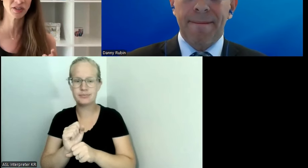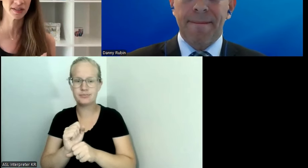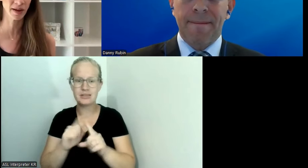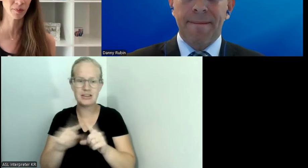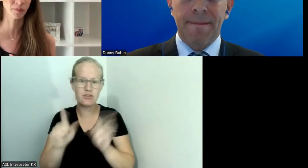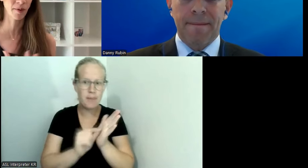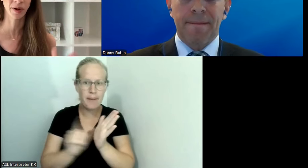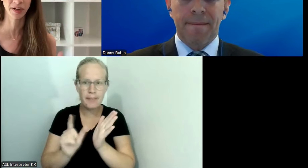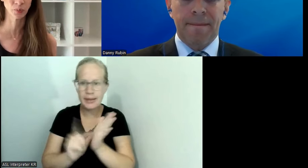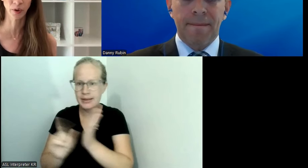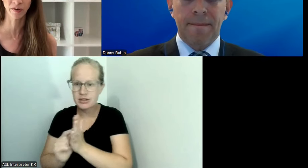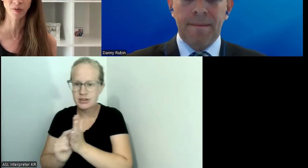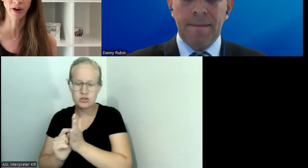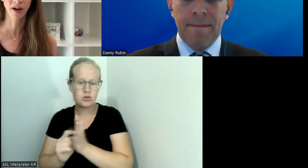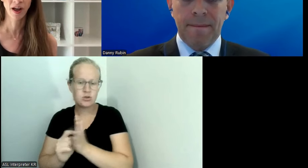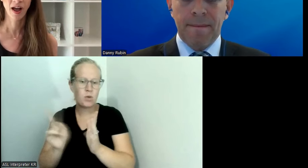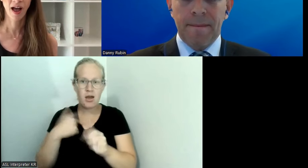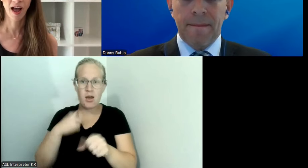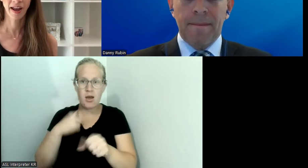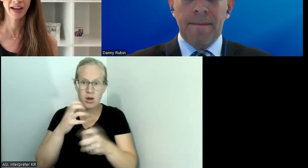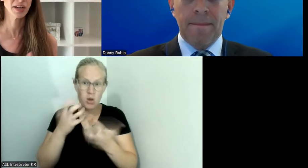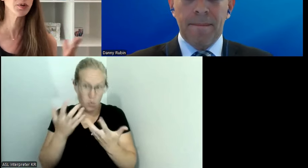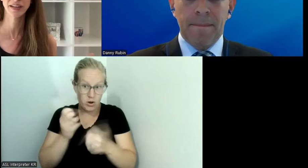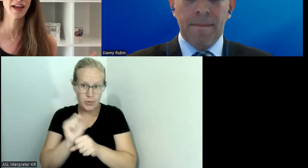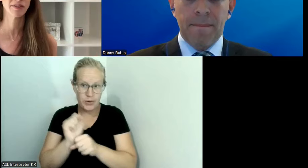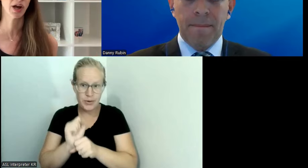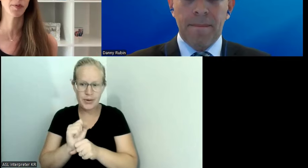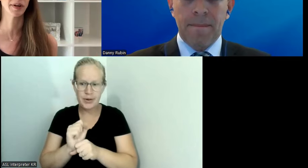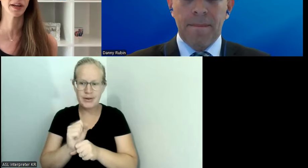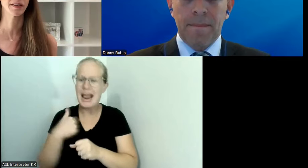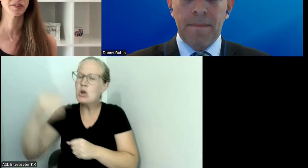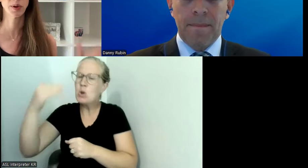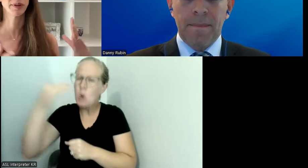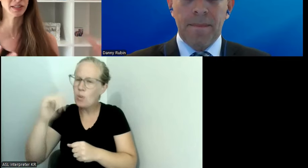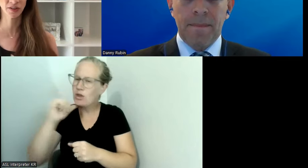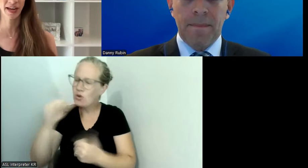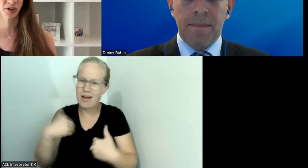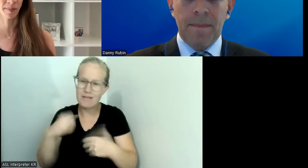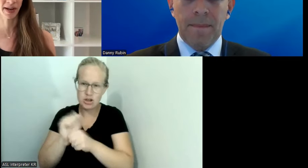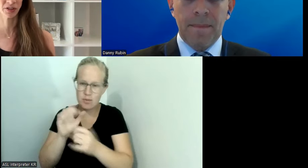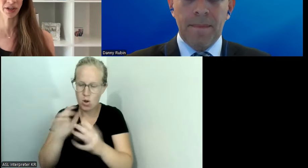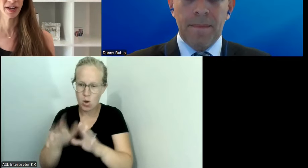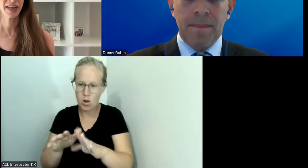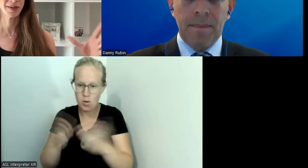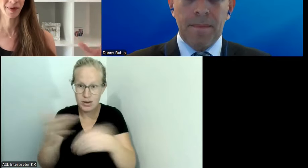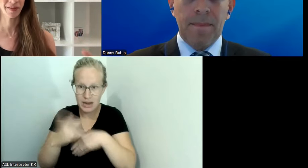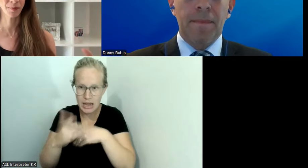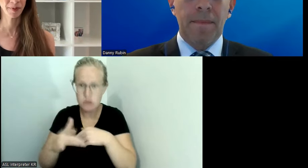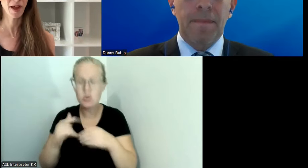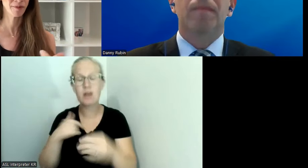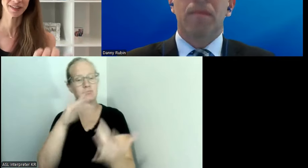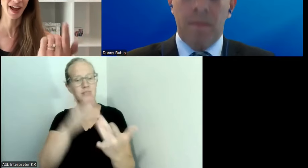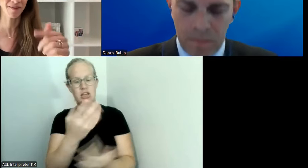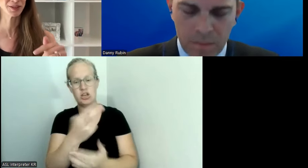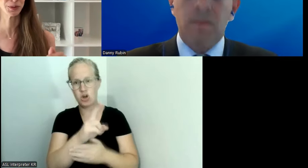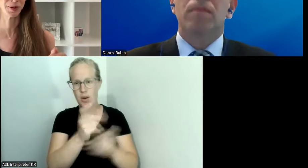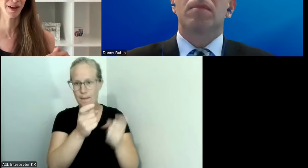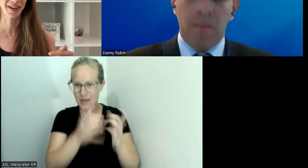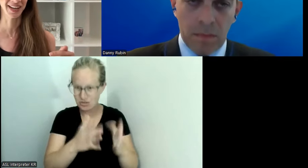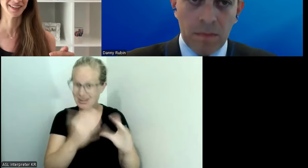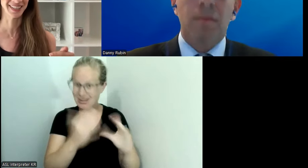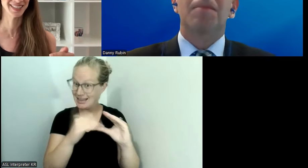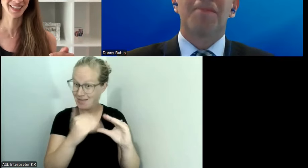publications that I wanted to work for. I, and I knew they didn't have a job opening. So I reached out to the HR manager, email them would be helpful to have